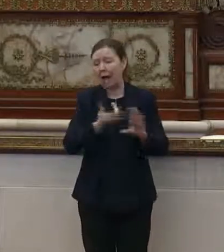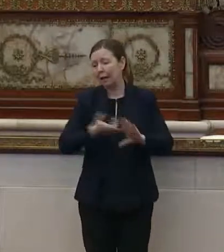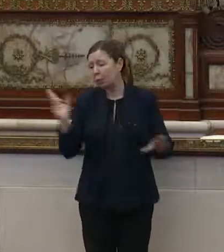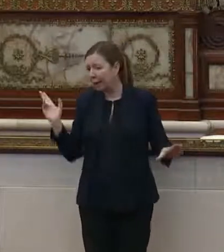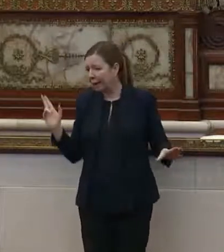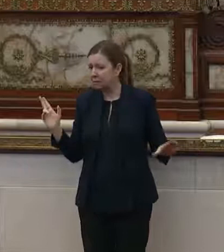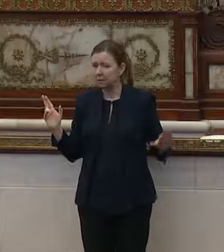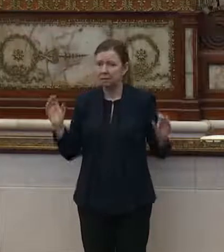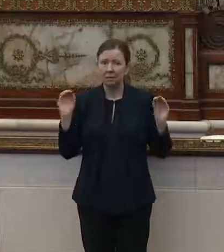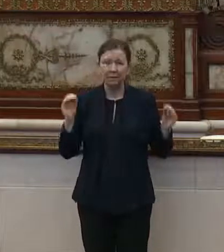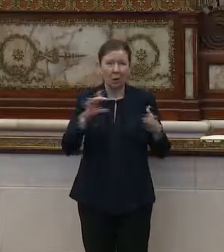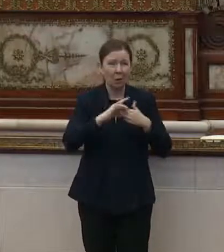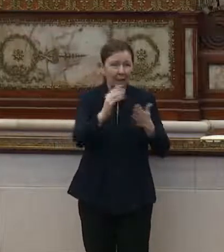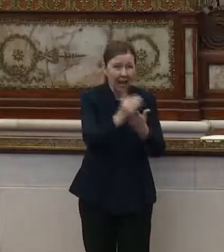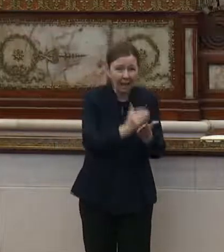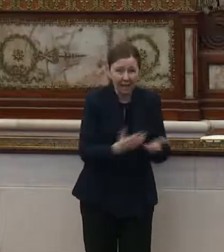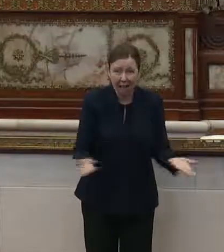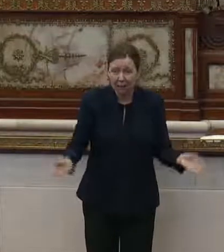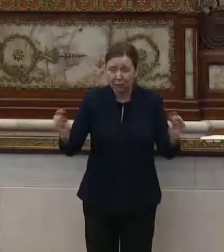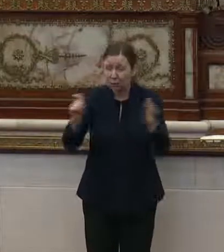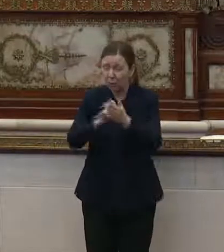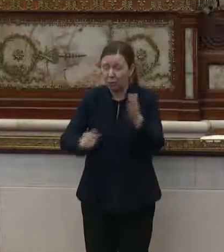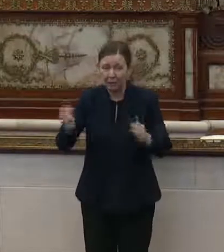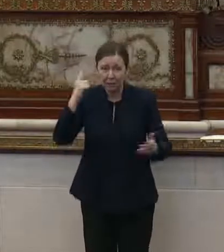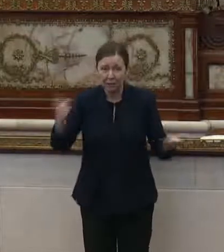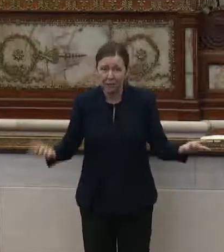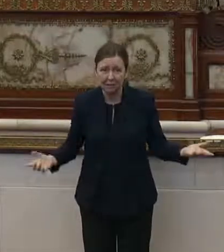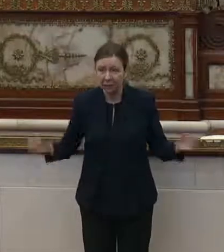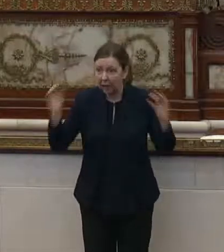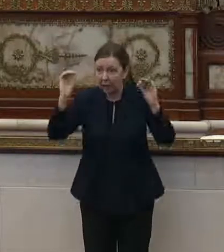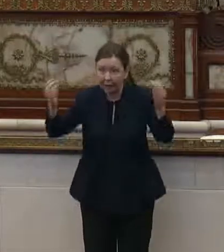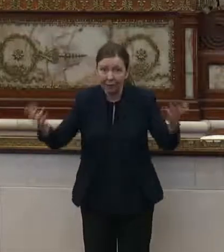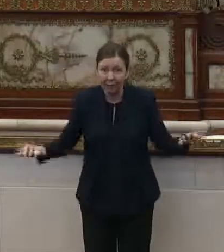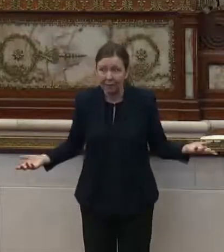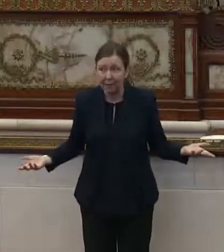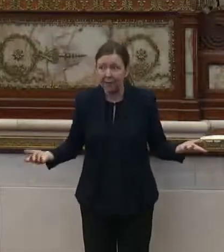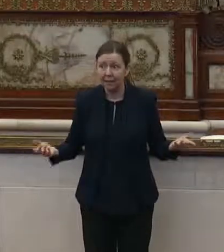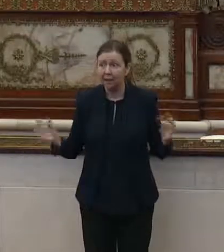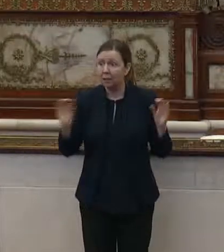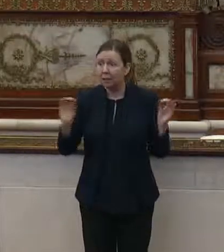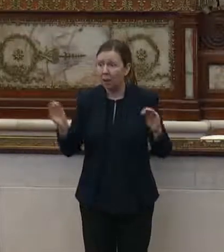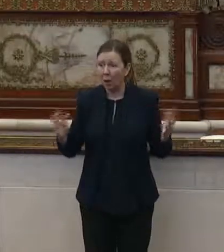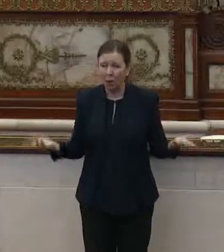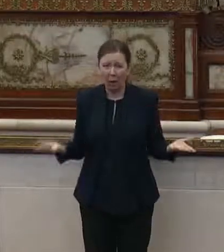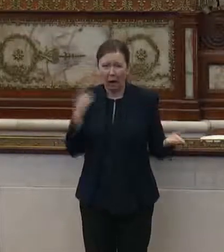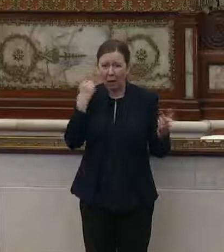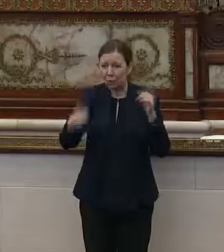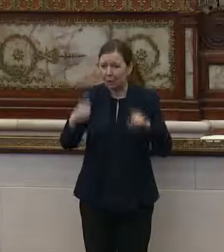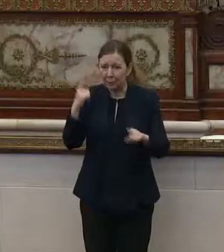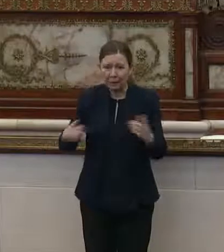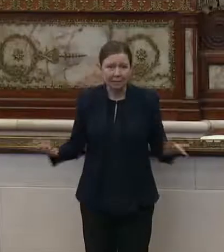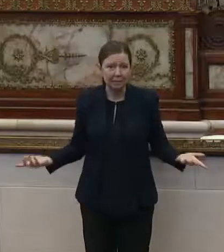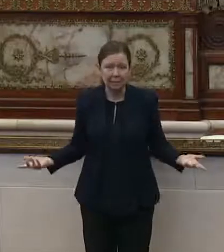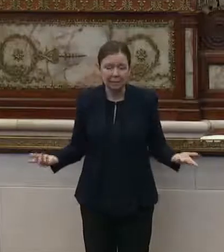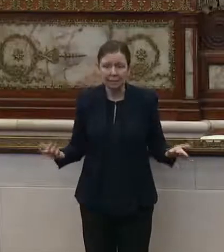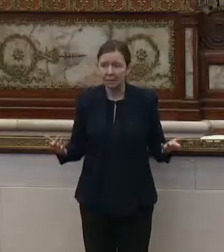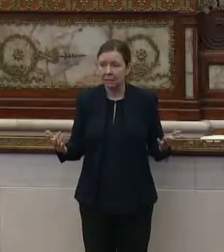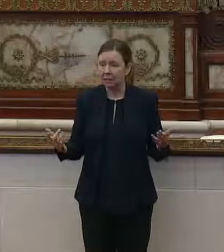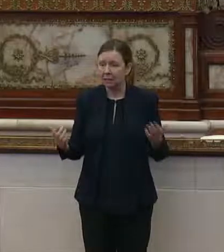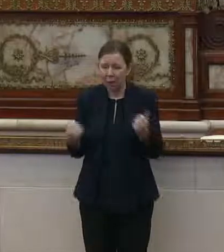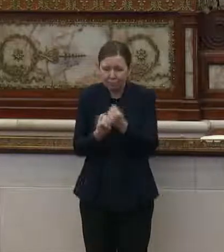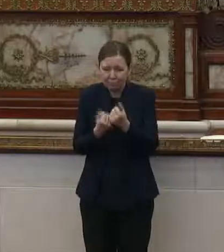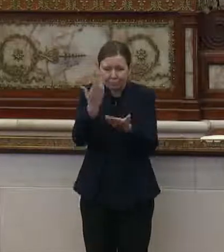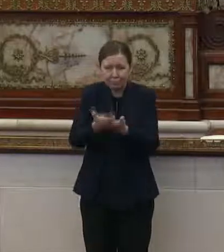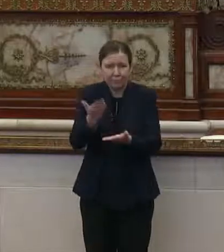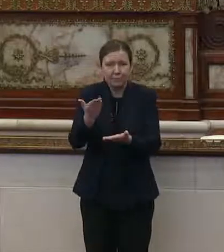have no guidelines. There's no written understanding of what they're supposed to do. There's no agreement or no